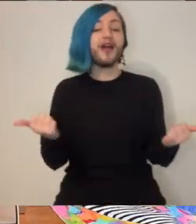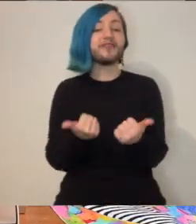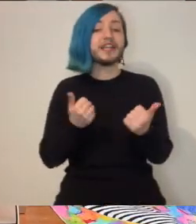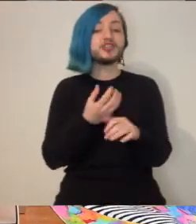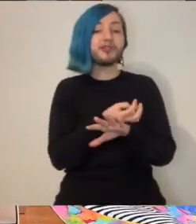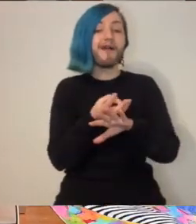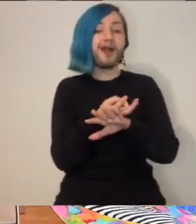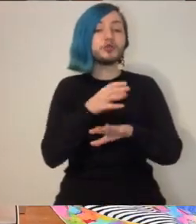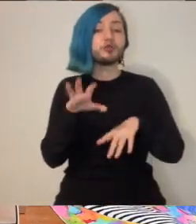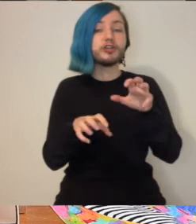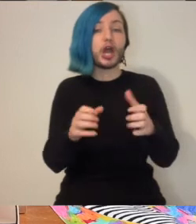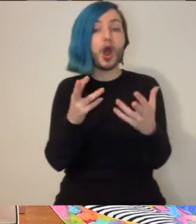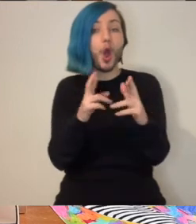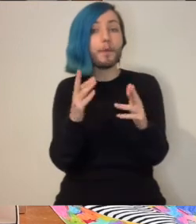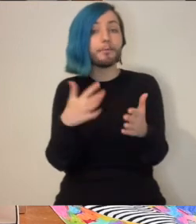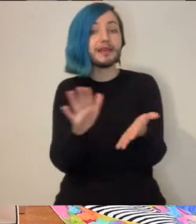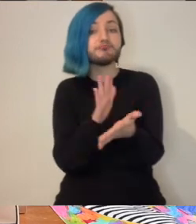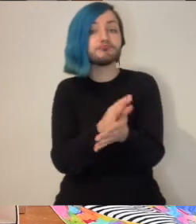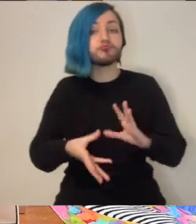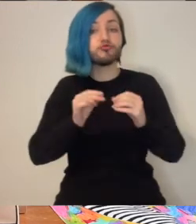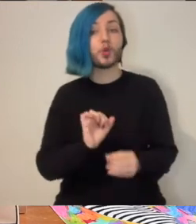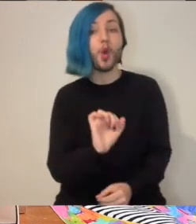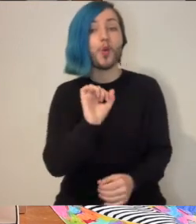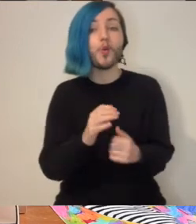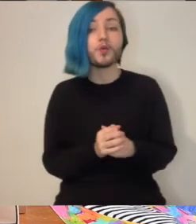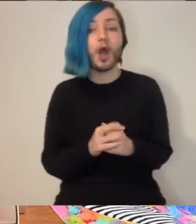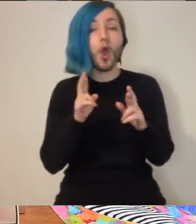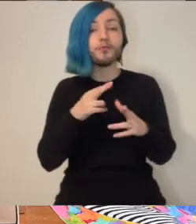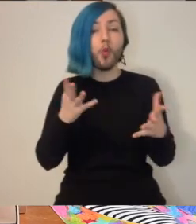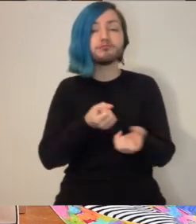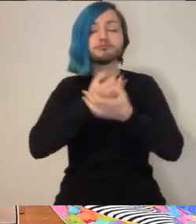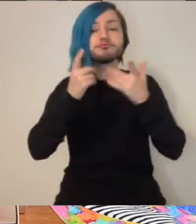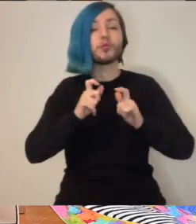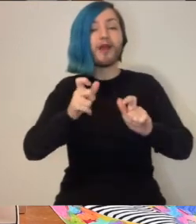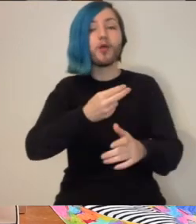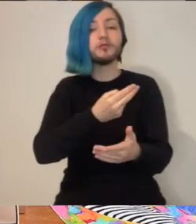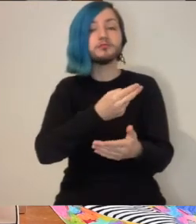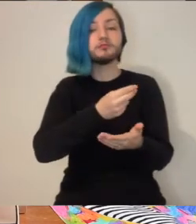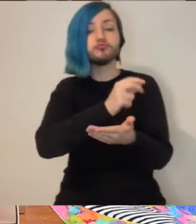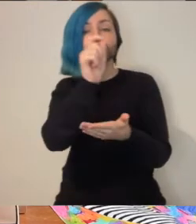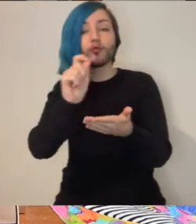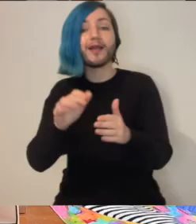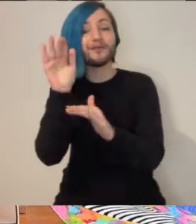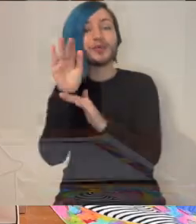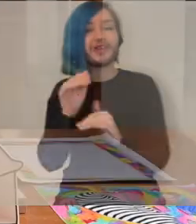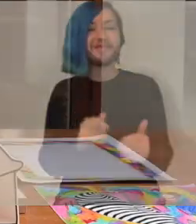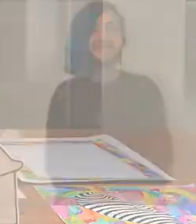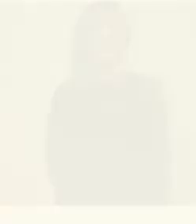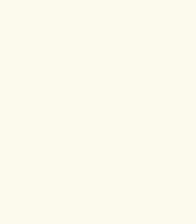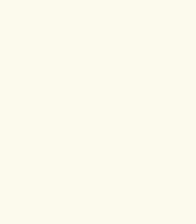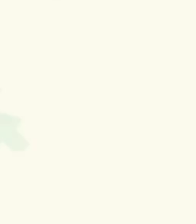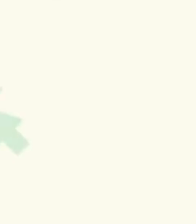This is my finished cartoon creature. I hope you've all had fun creating yours and are inspired to carry on drawing in the future.